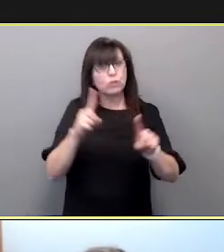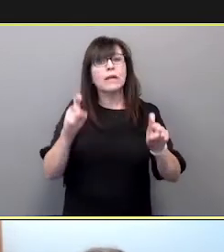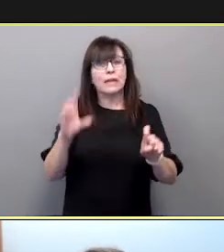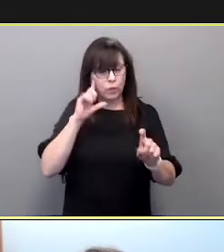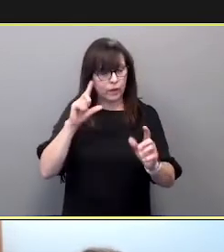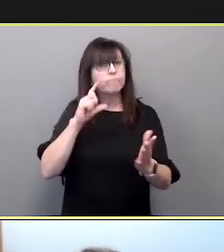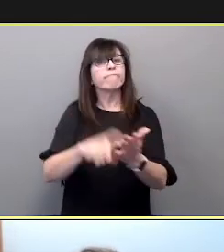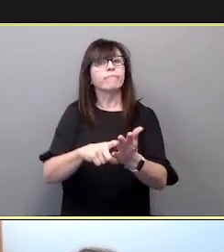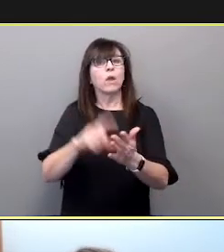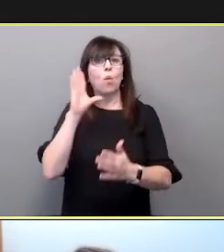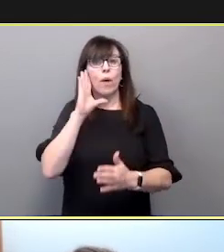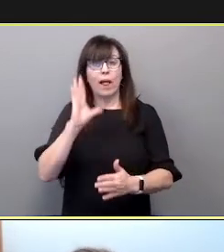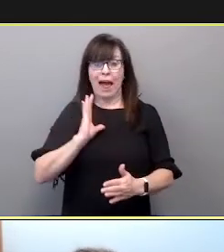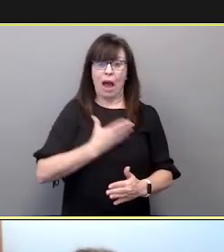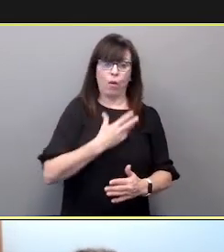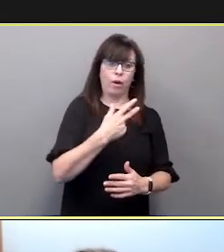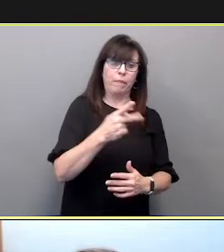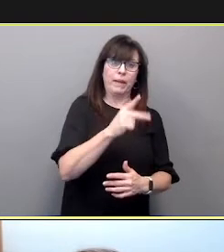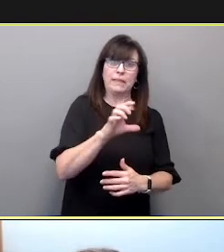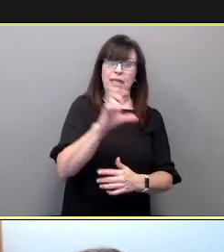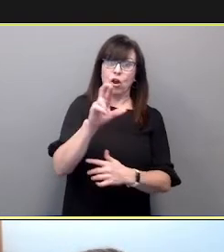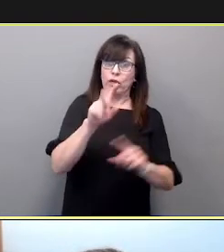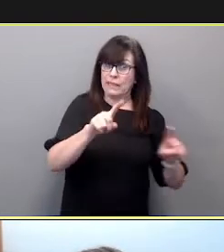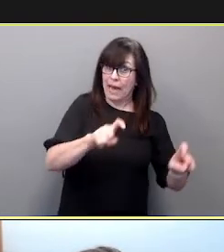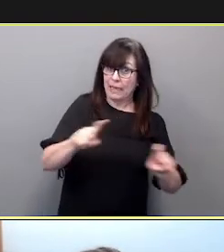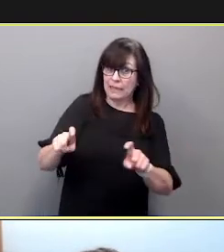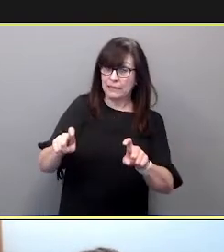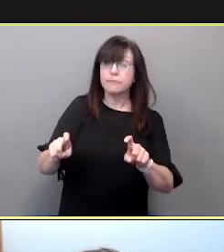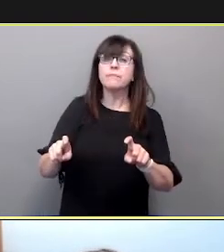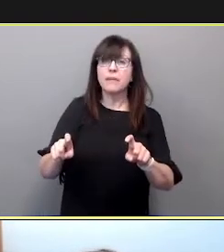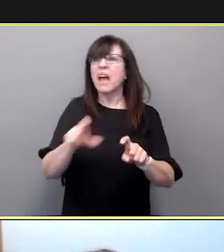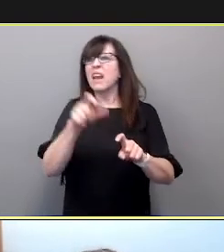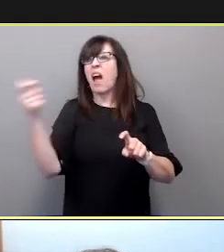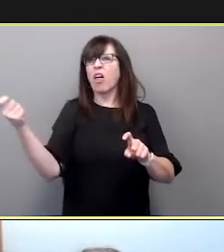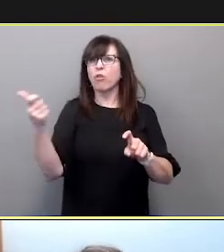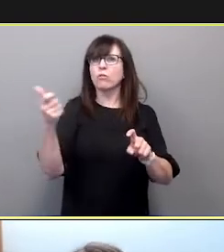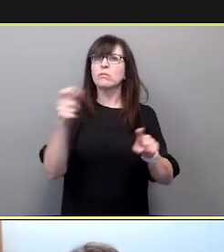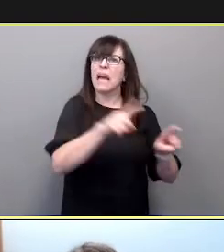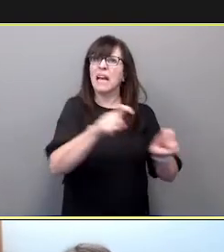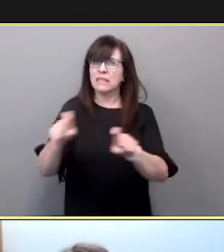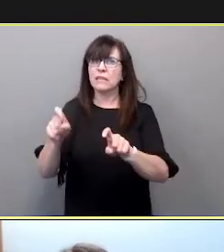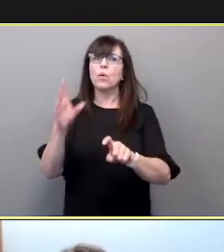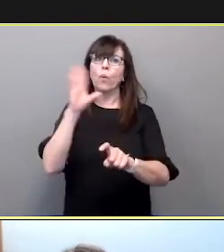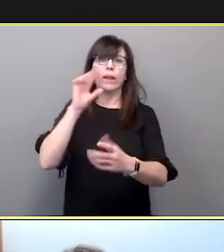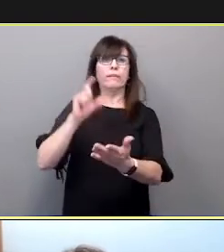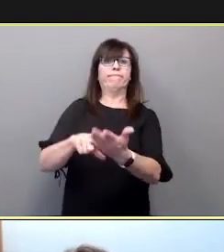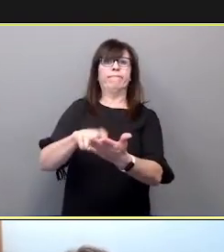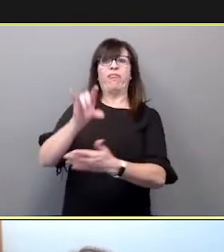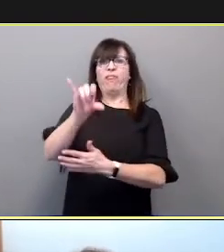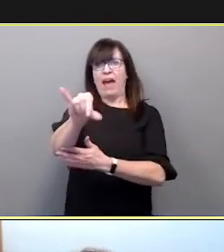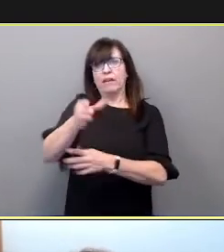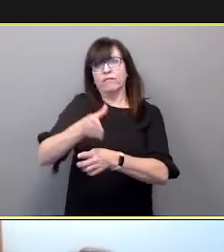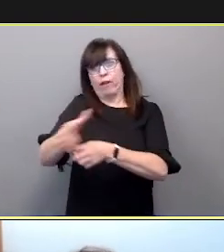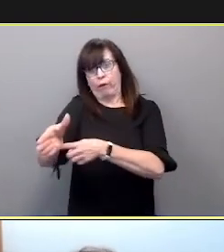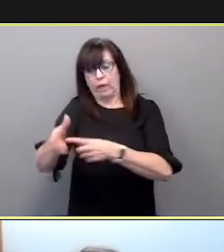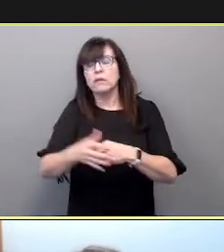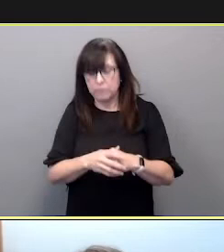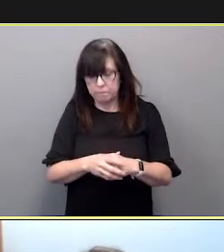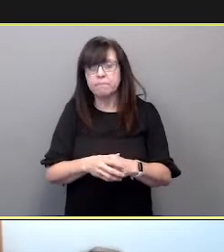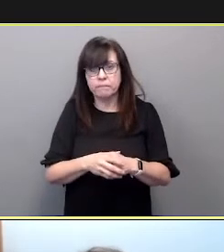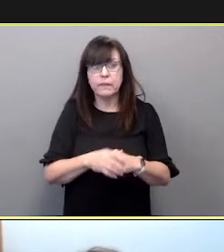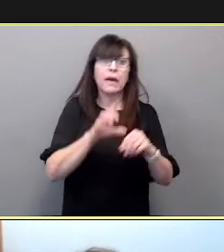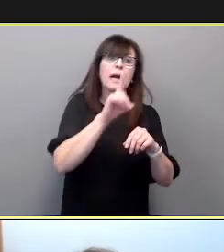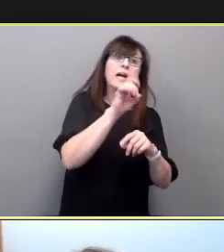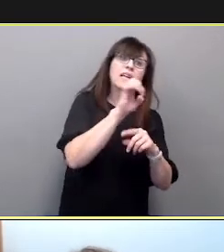our PCR tests and other modalities are able to identify Delta